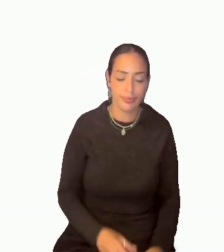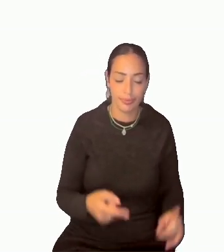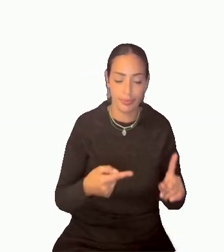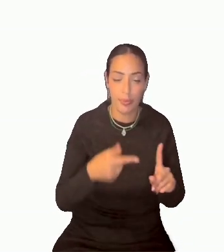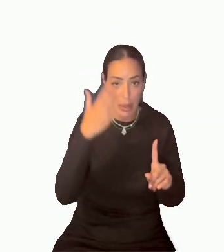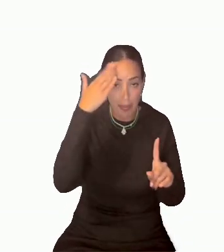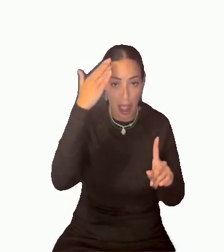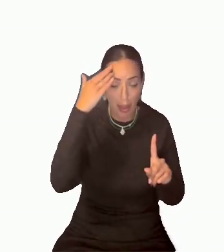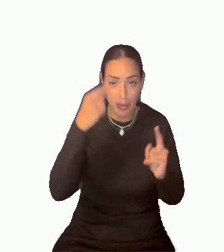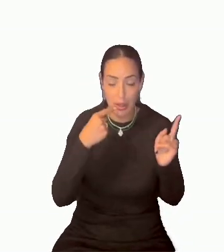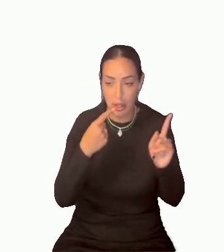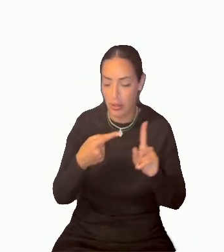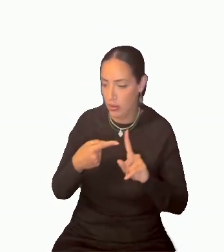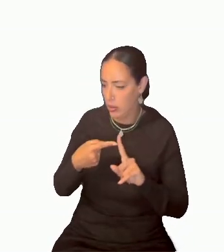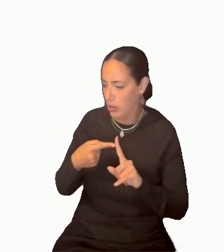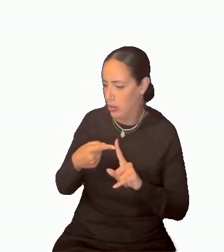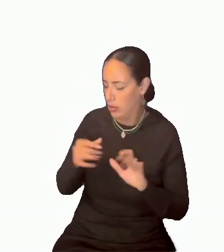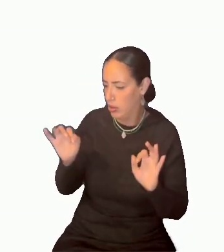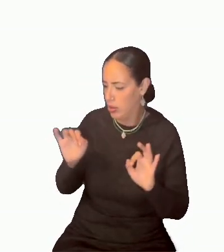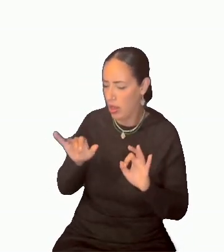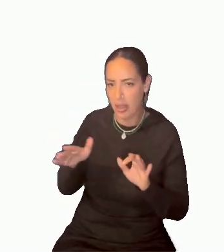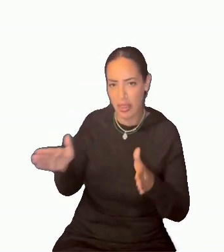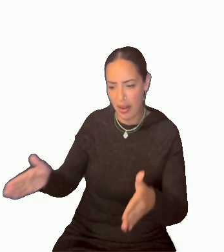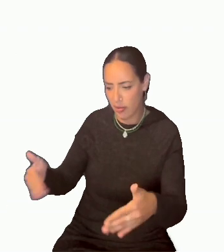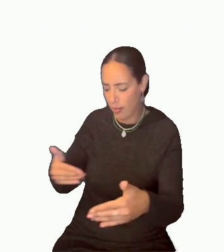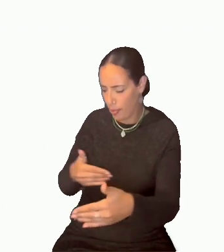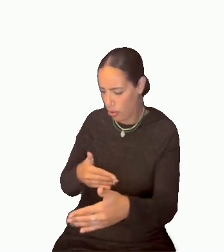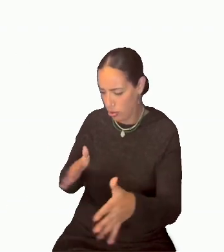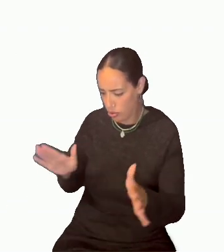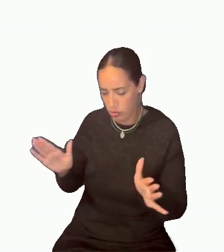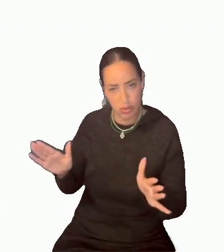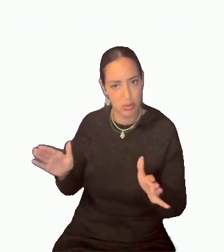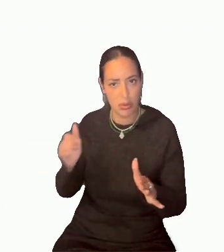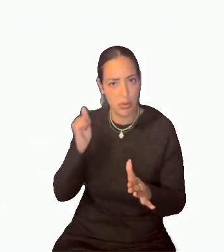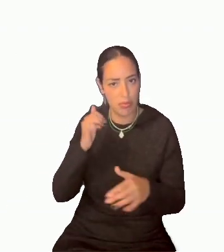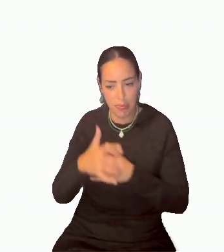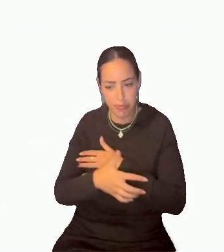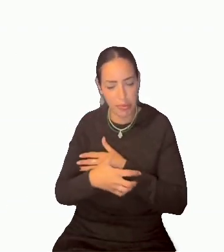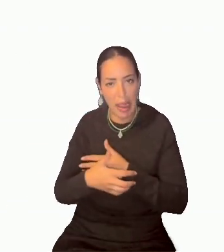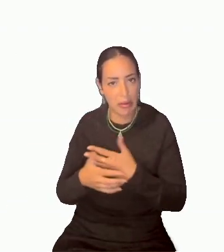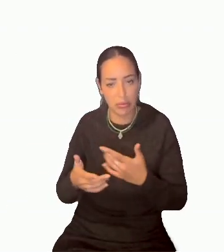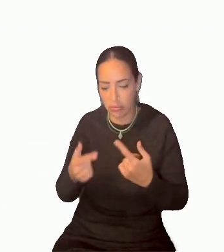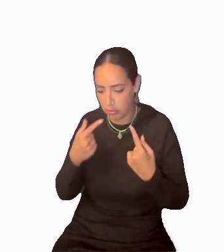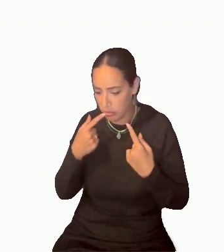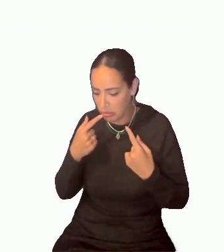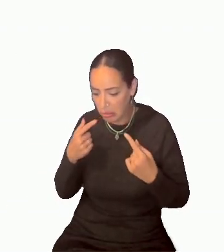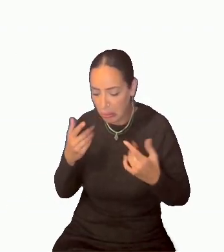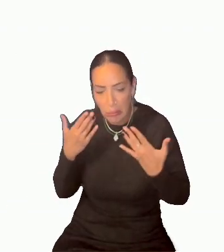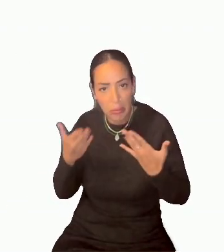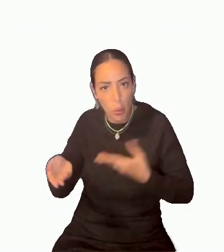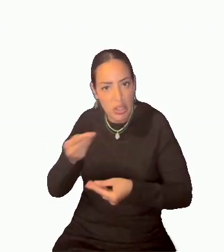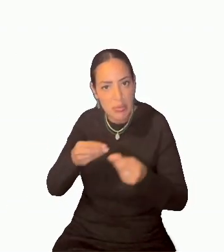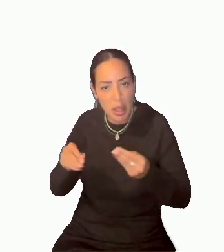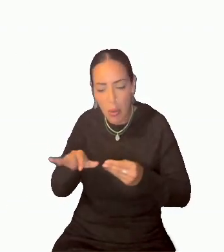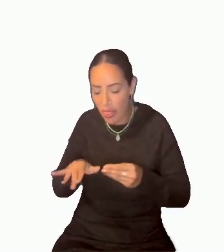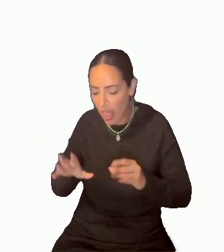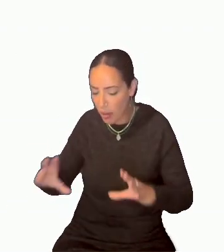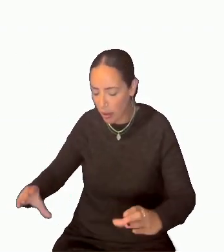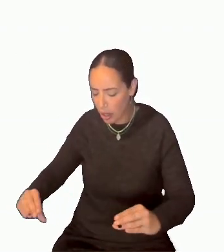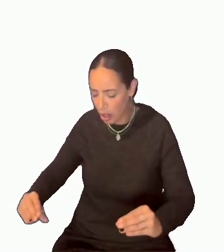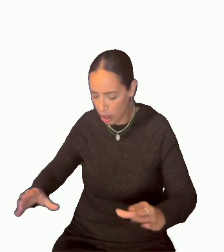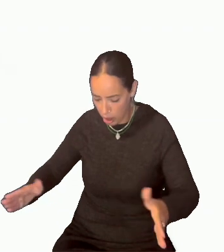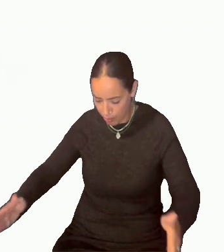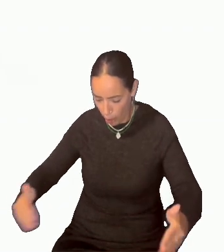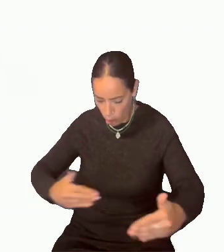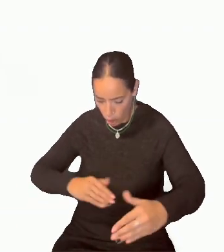She recalls how there was nothing on top of the box, it was just a big brown box, nothing saying what was in there. As I opened the box,